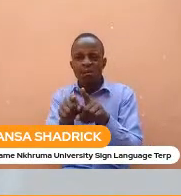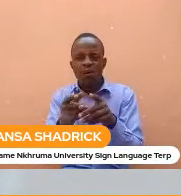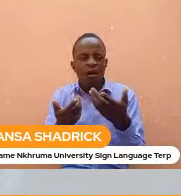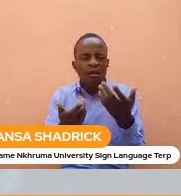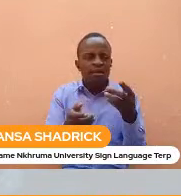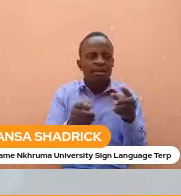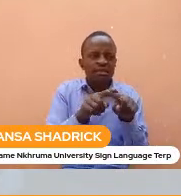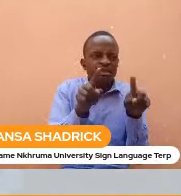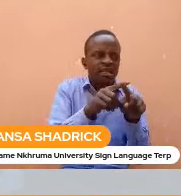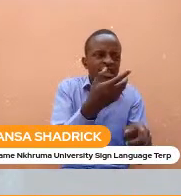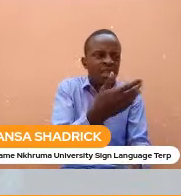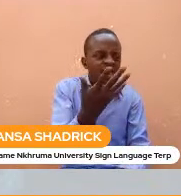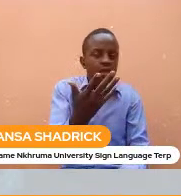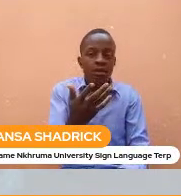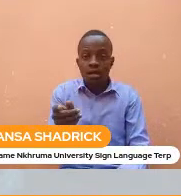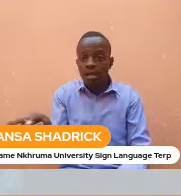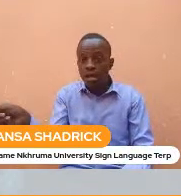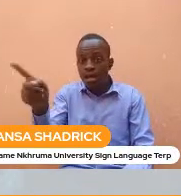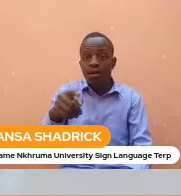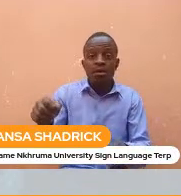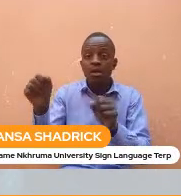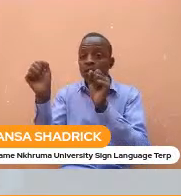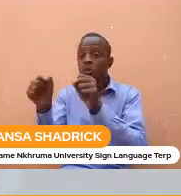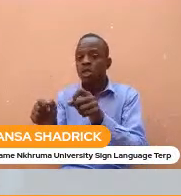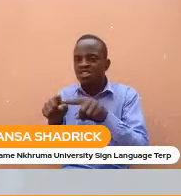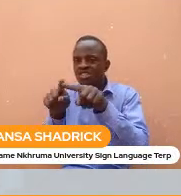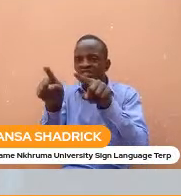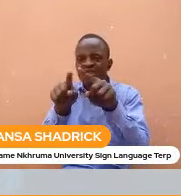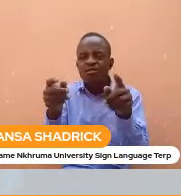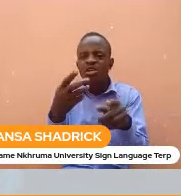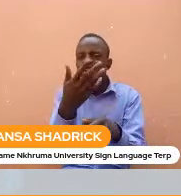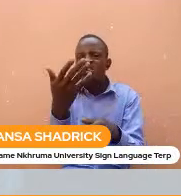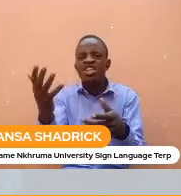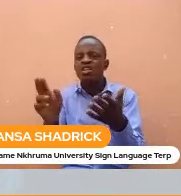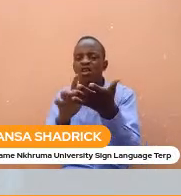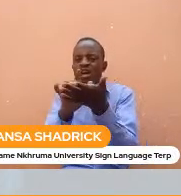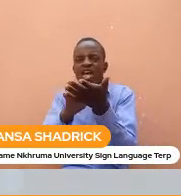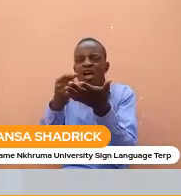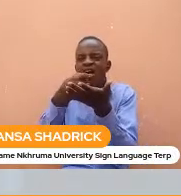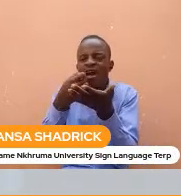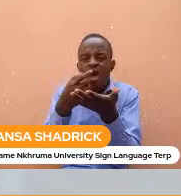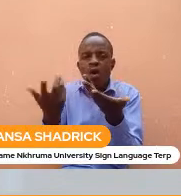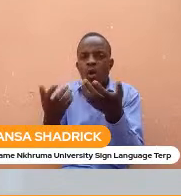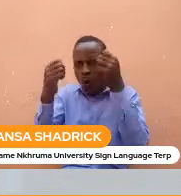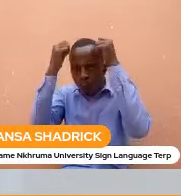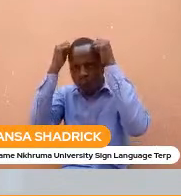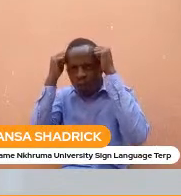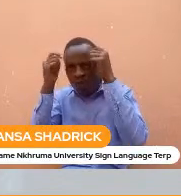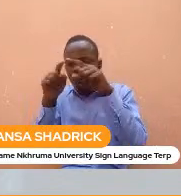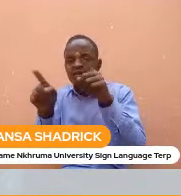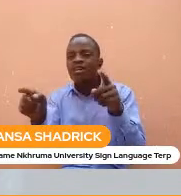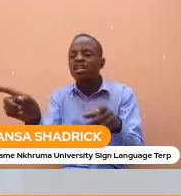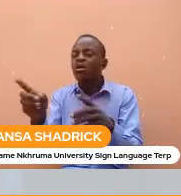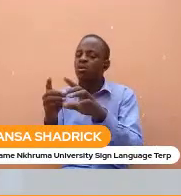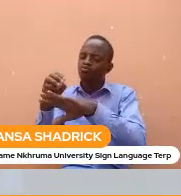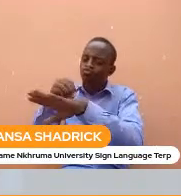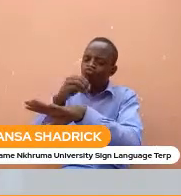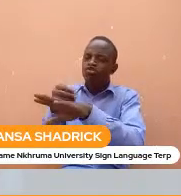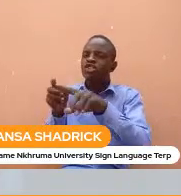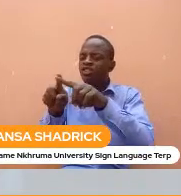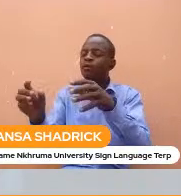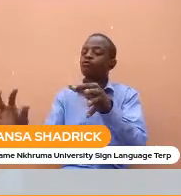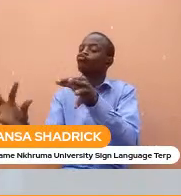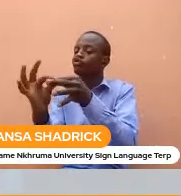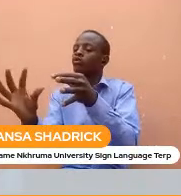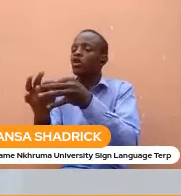can channel their energy and their resources to any other opportunities that they want to do, and they will not be worried about